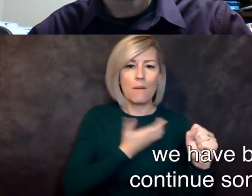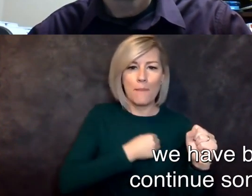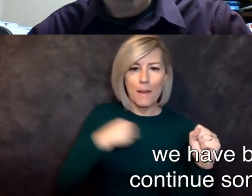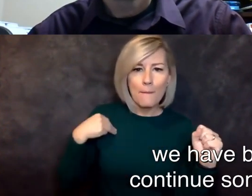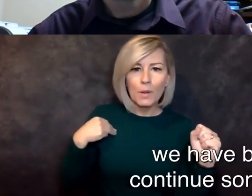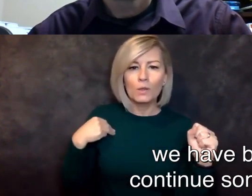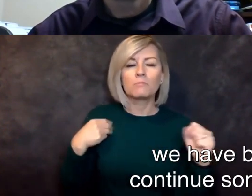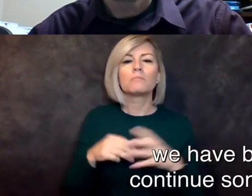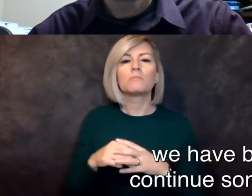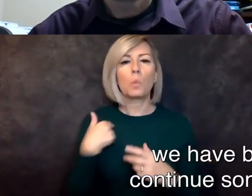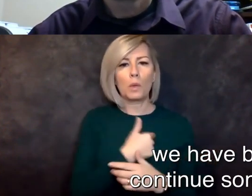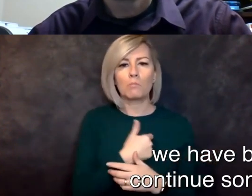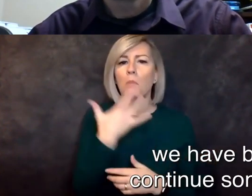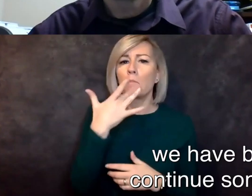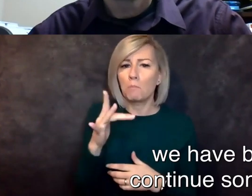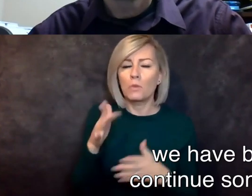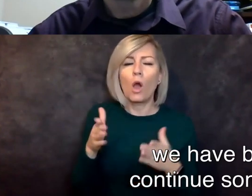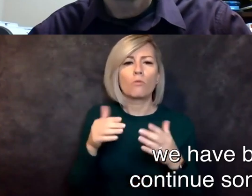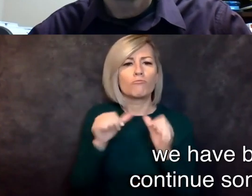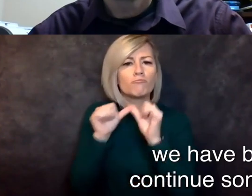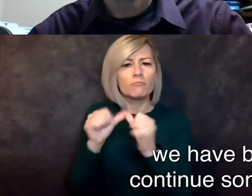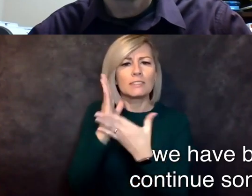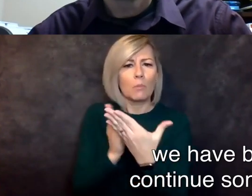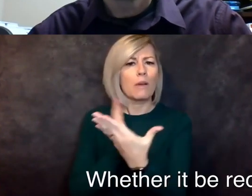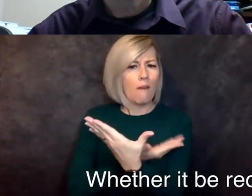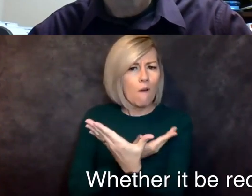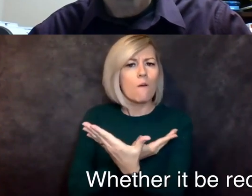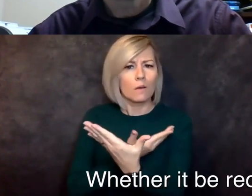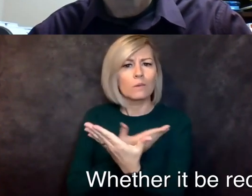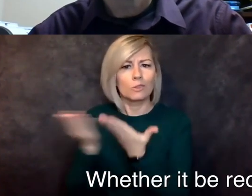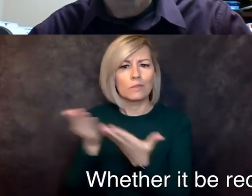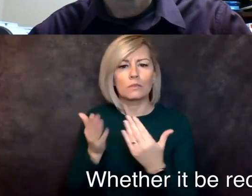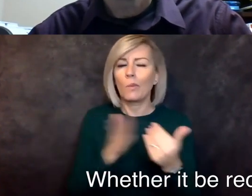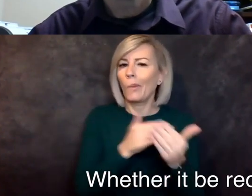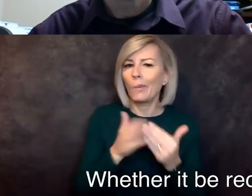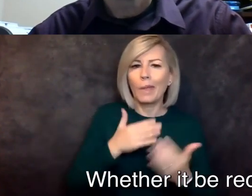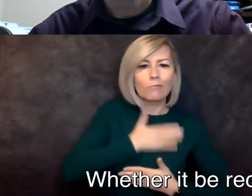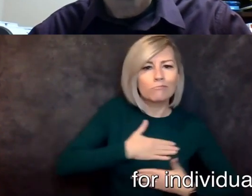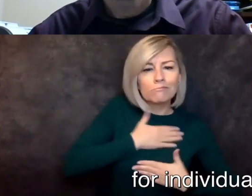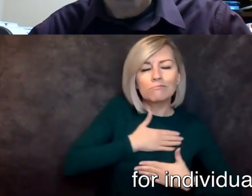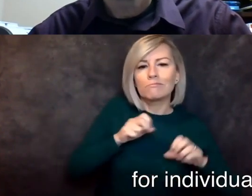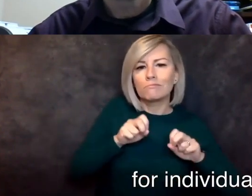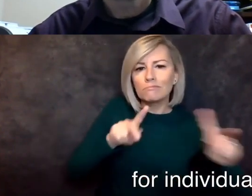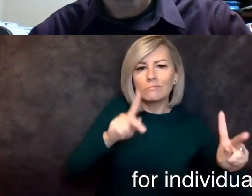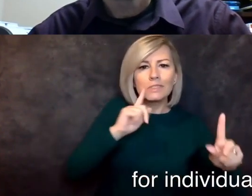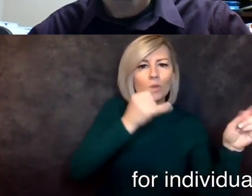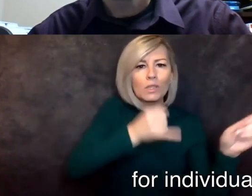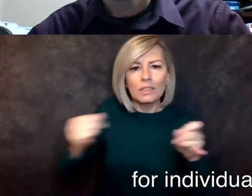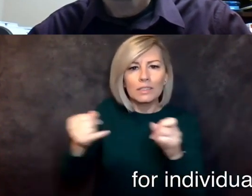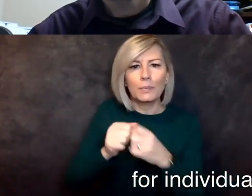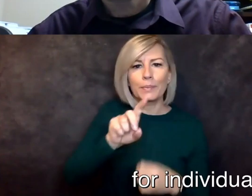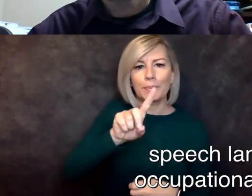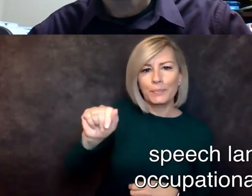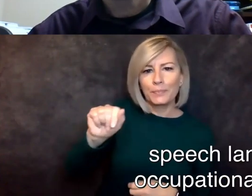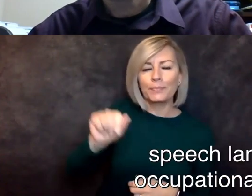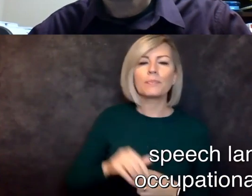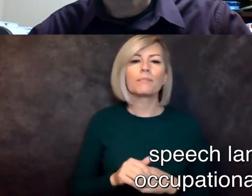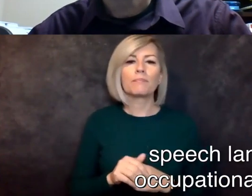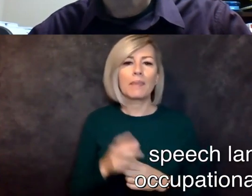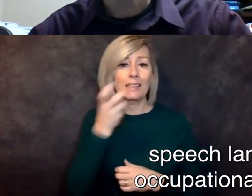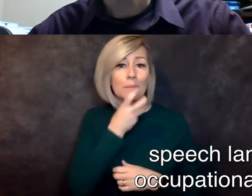we have been fortunate to continue some of our services. Whether it be recreational opportunities for individuals with disabilities, speech